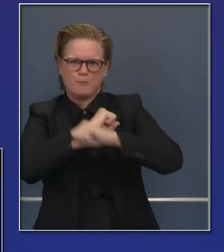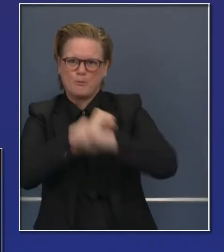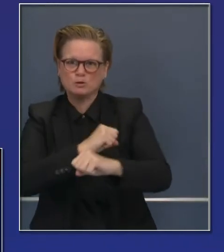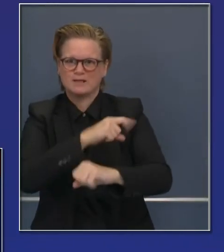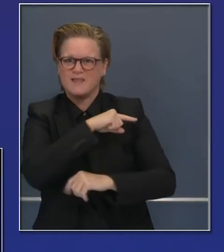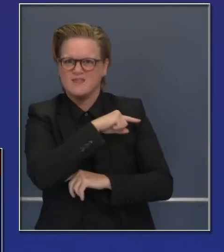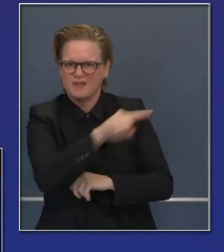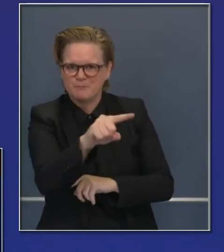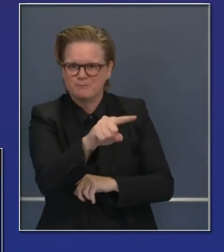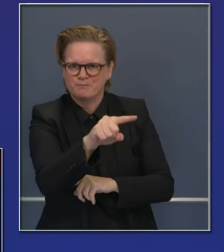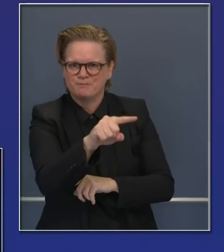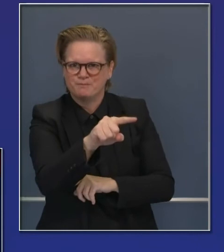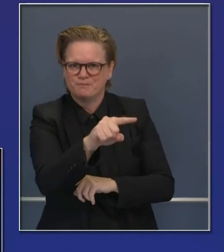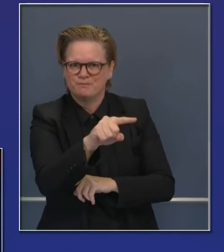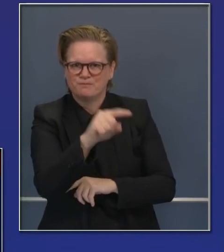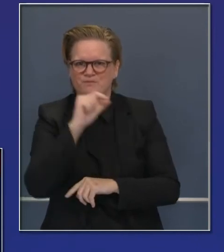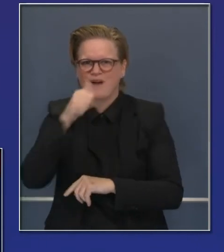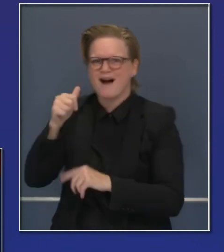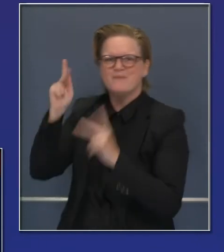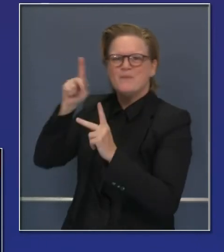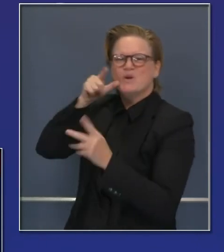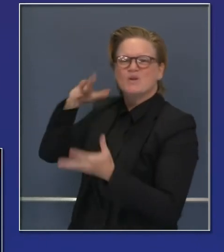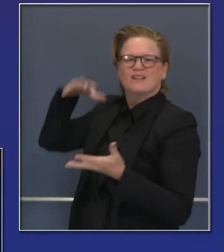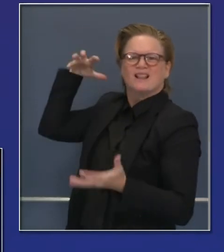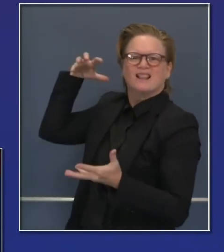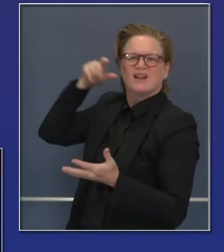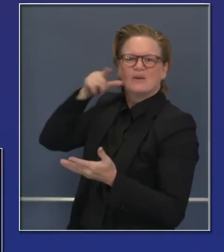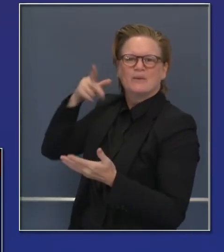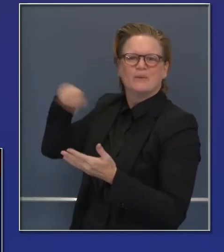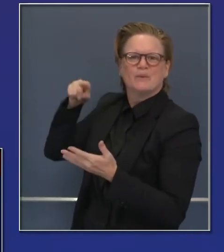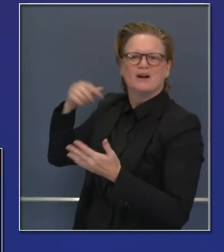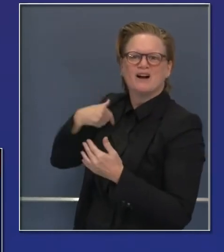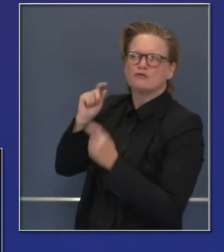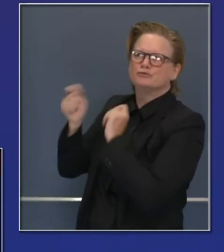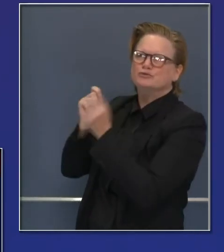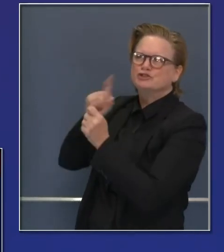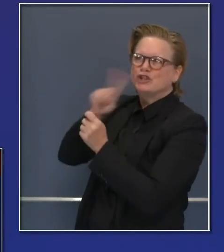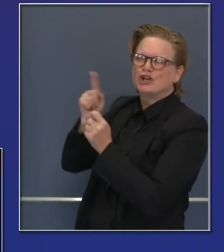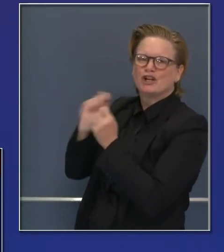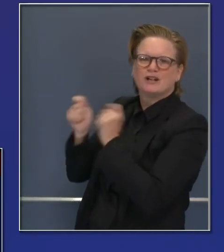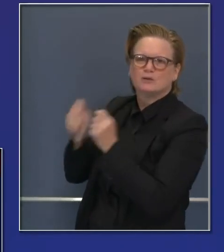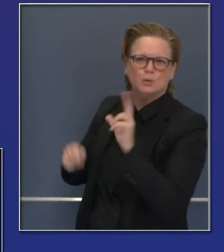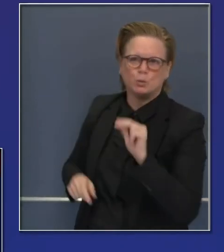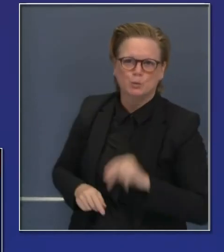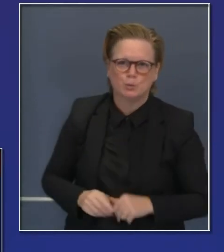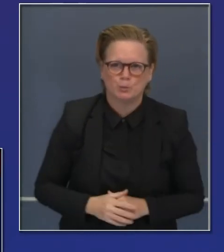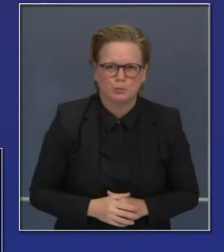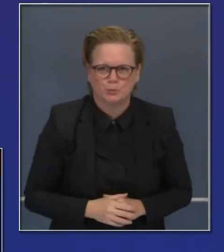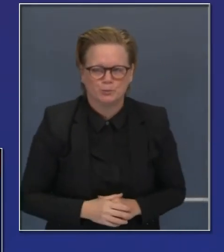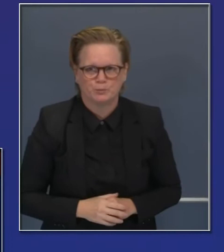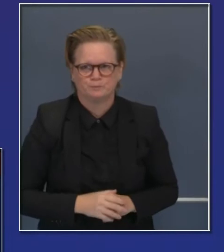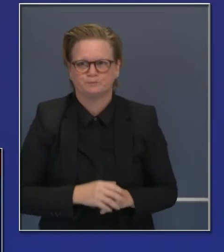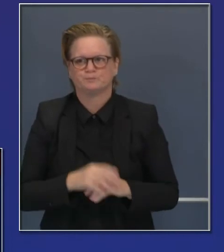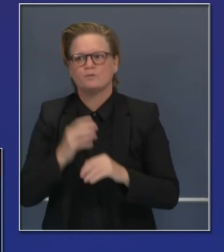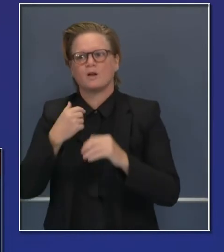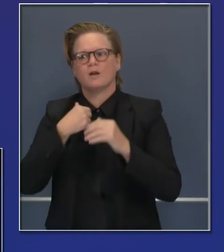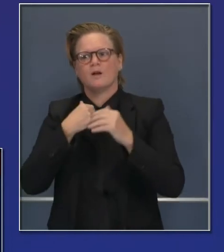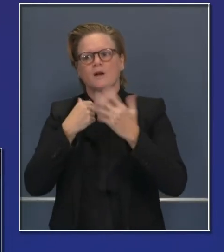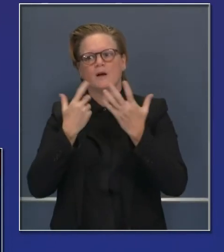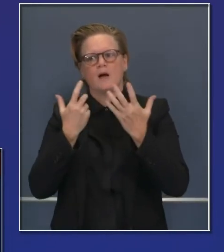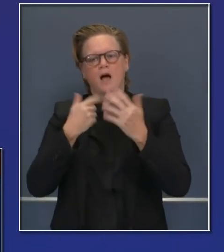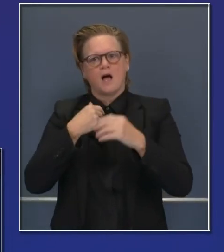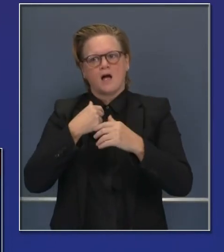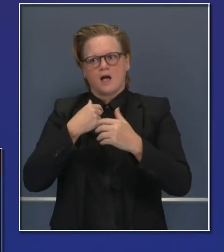want to just end, and this is a curious way of ending, in October, November, December, that we